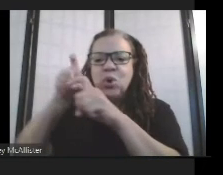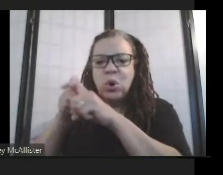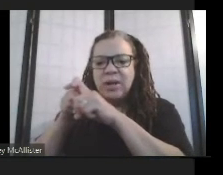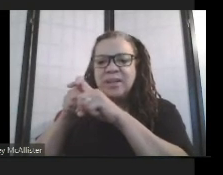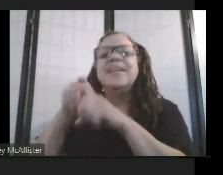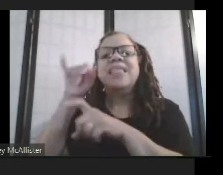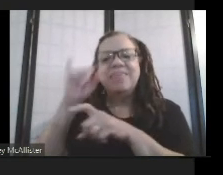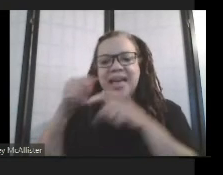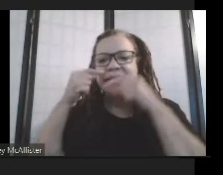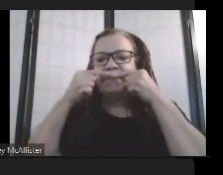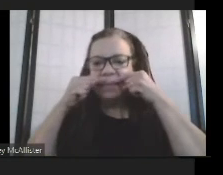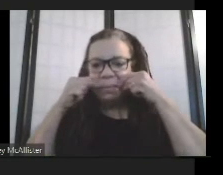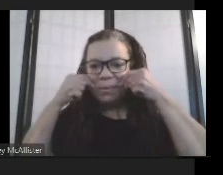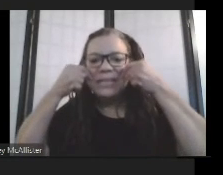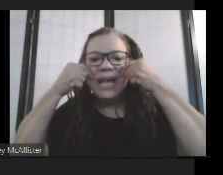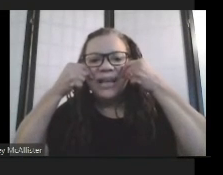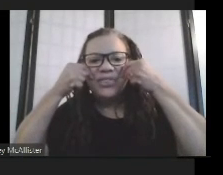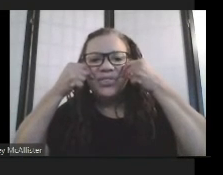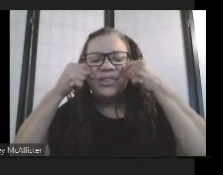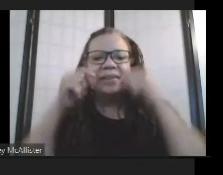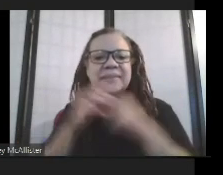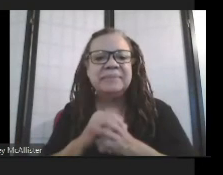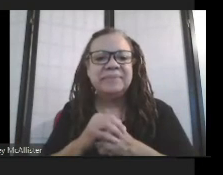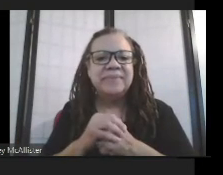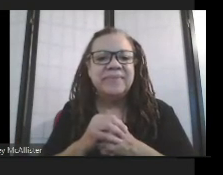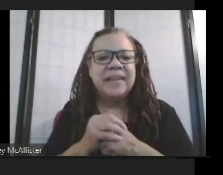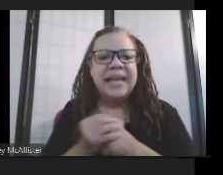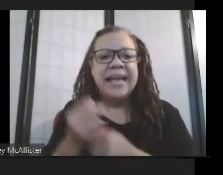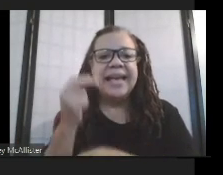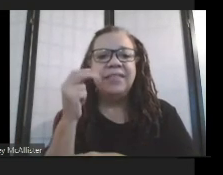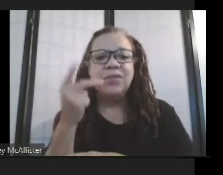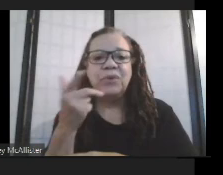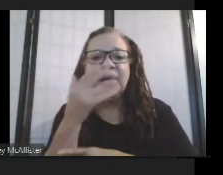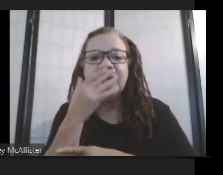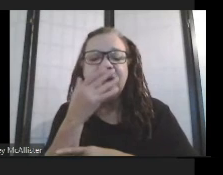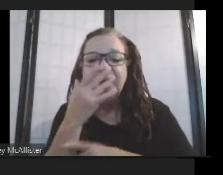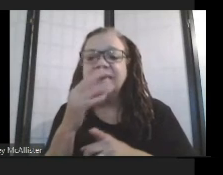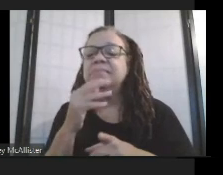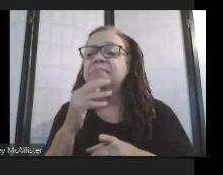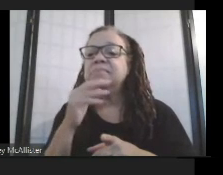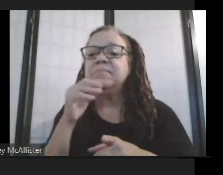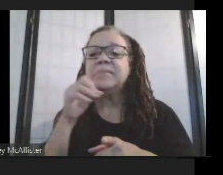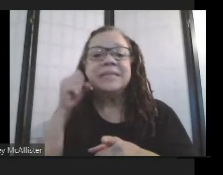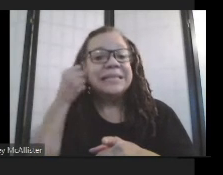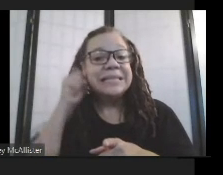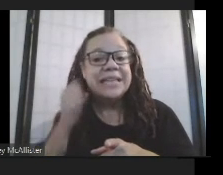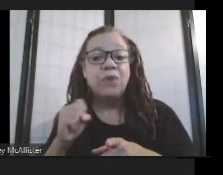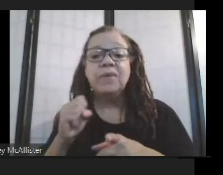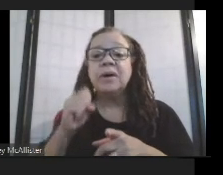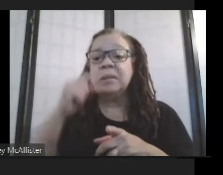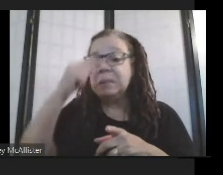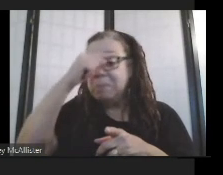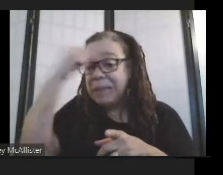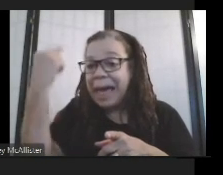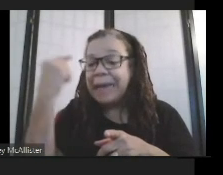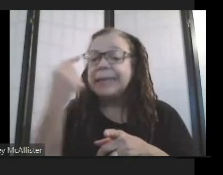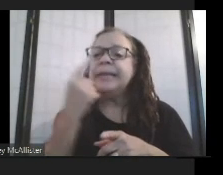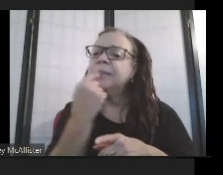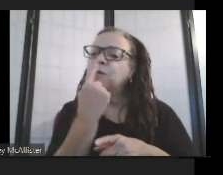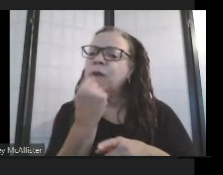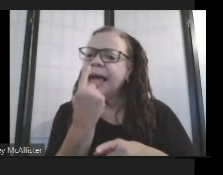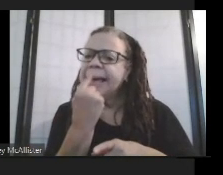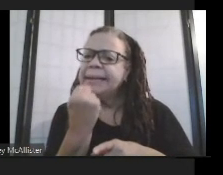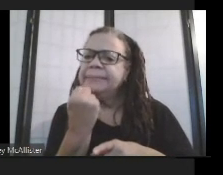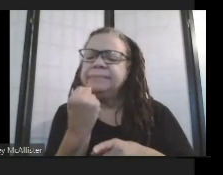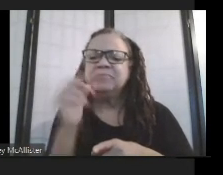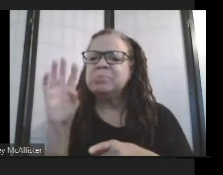hook to, Yes. and the fact that there's just 3 colors, right? The silver, the black of the mustache, but